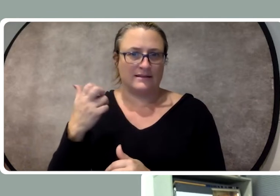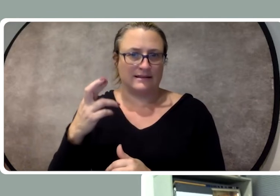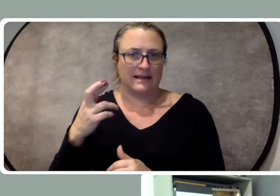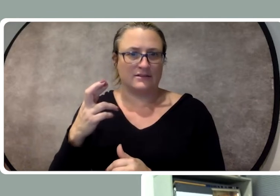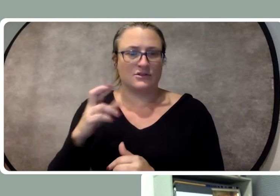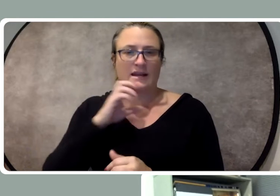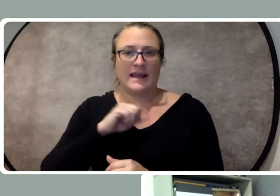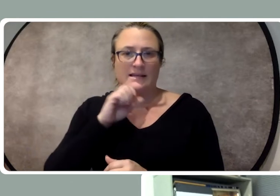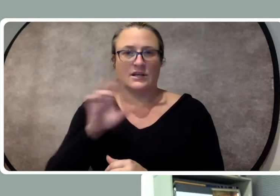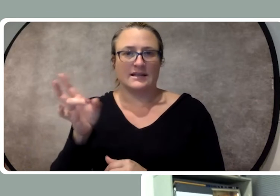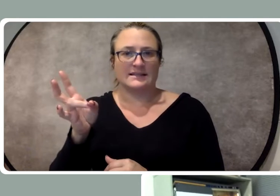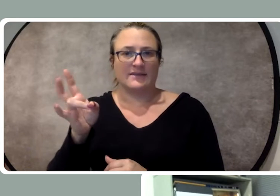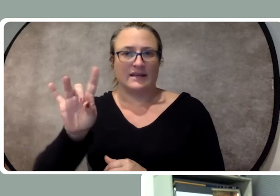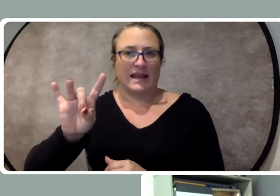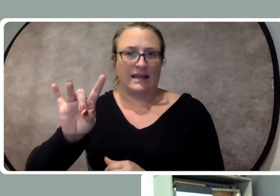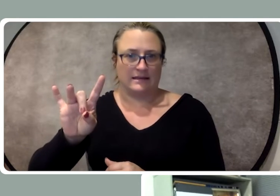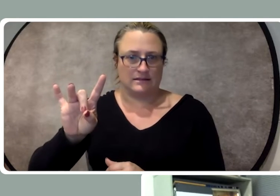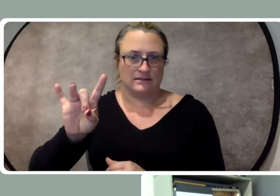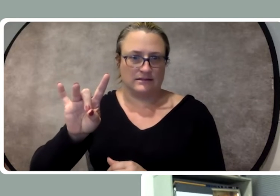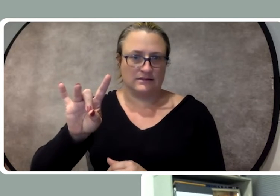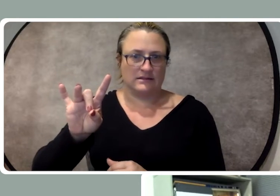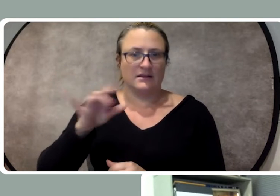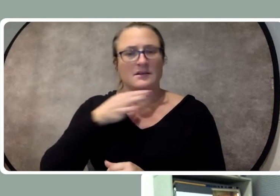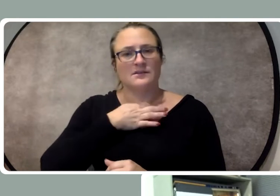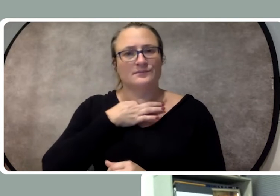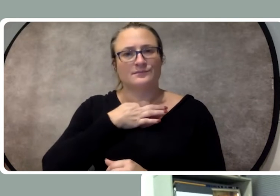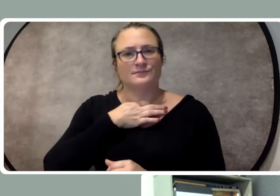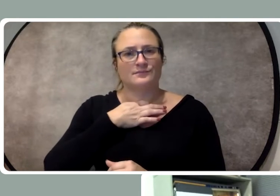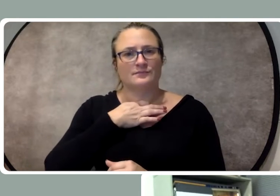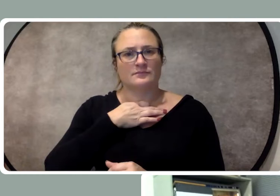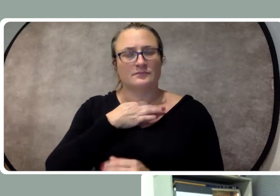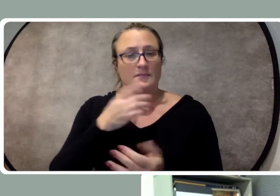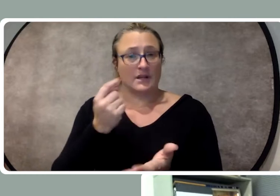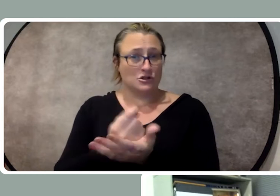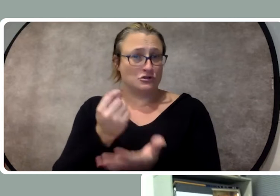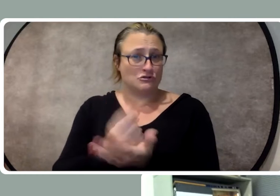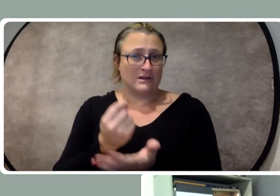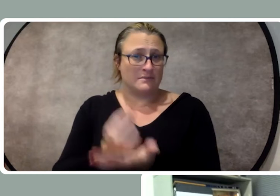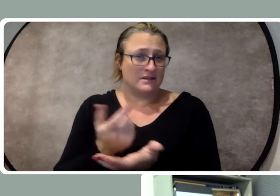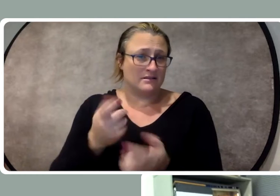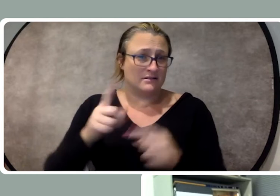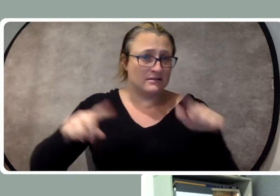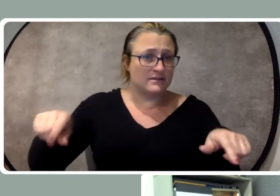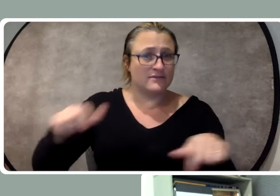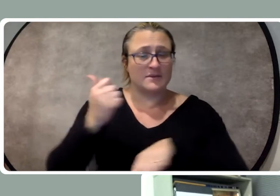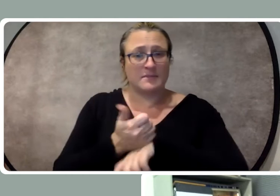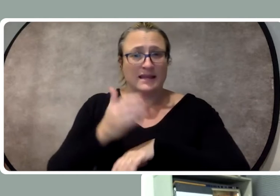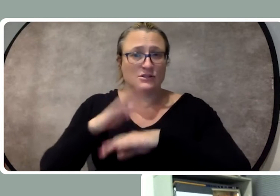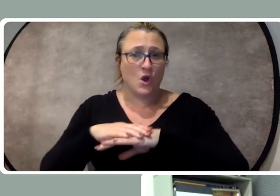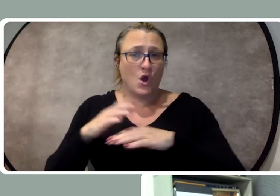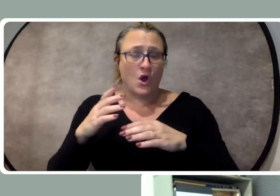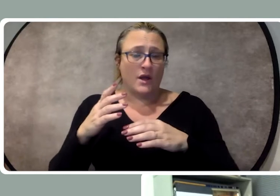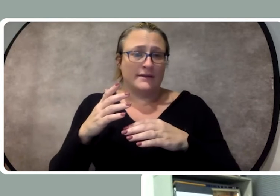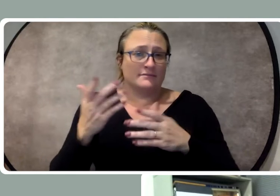78, and is wondering if there are differences in treatment, success rates, or other